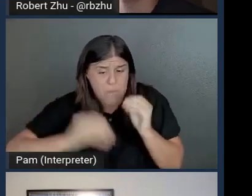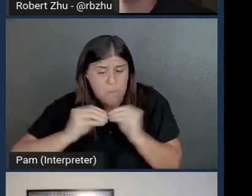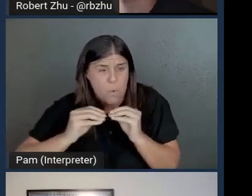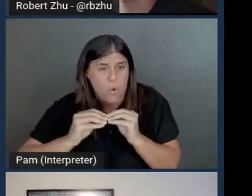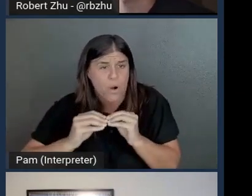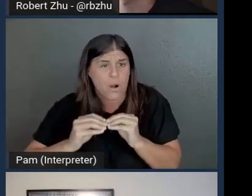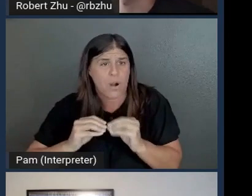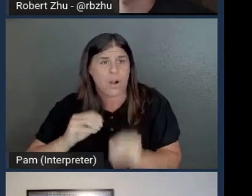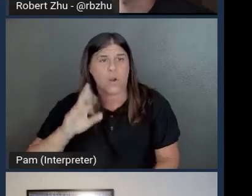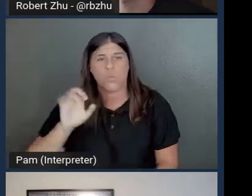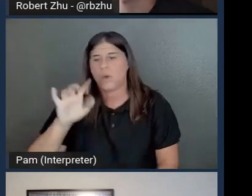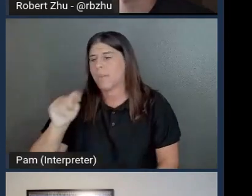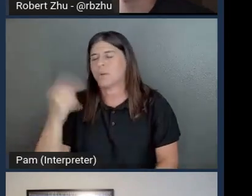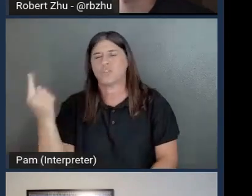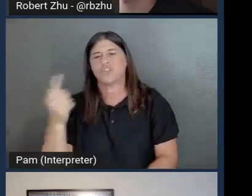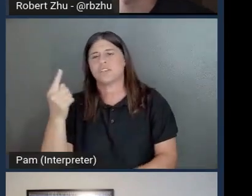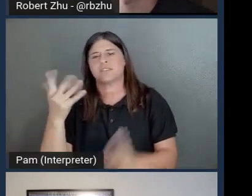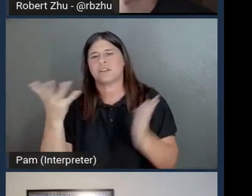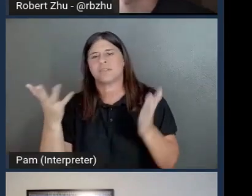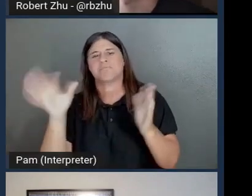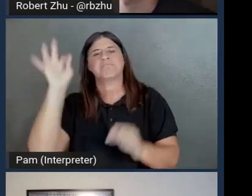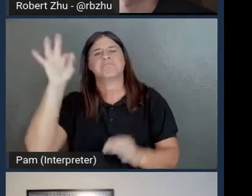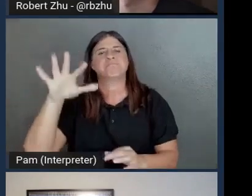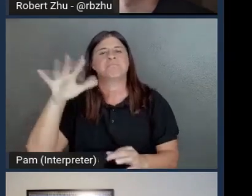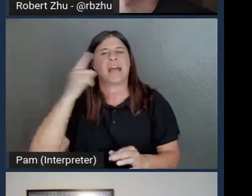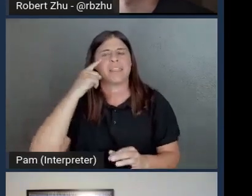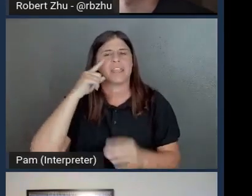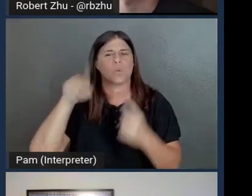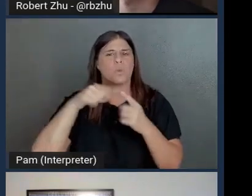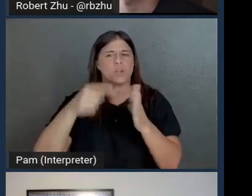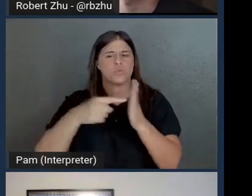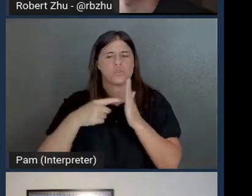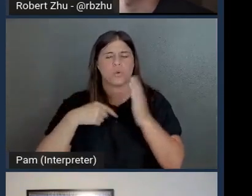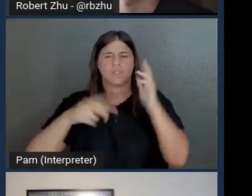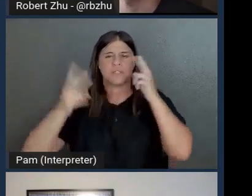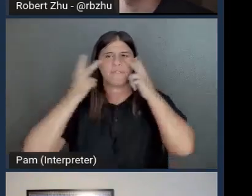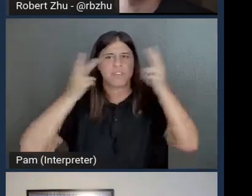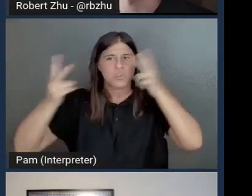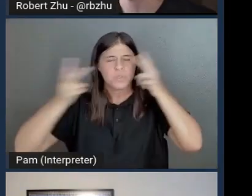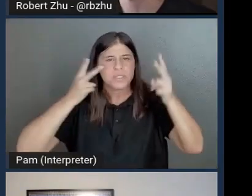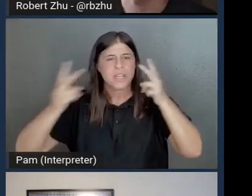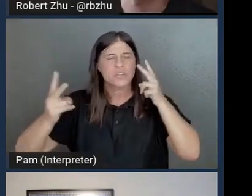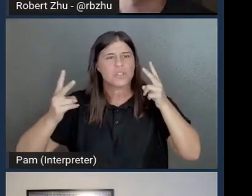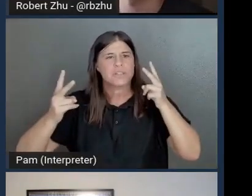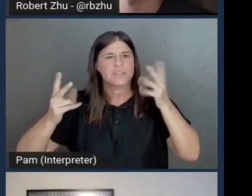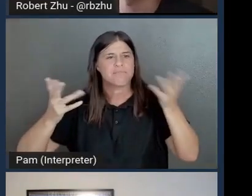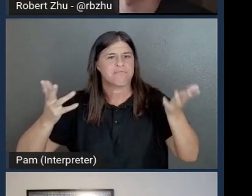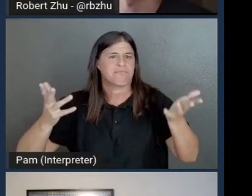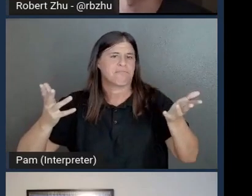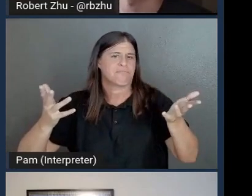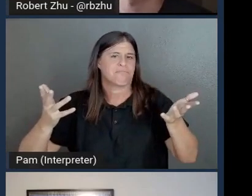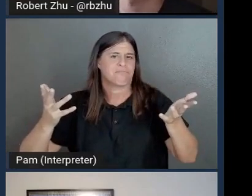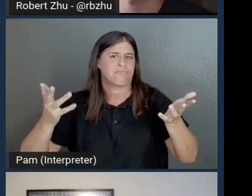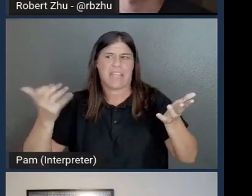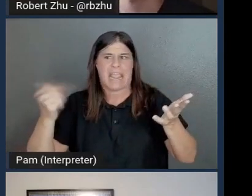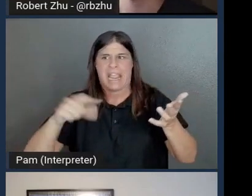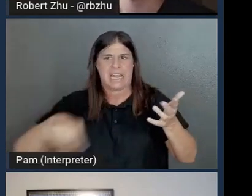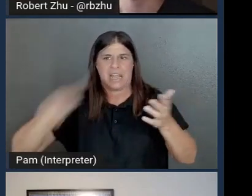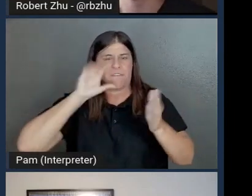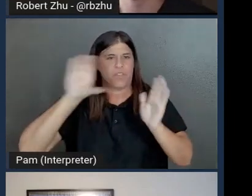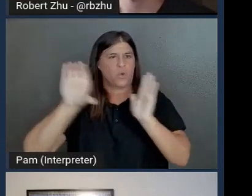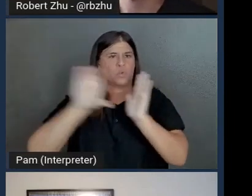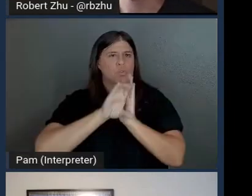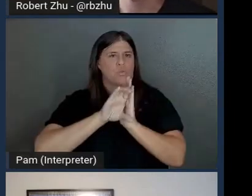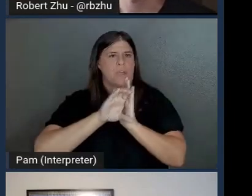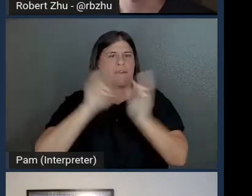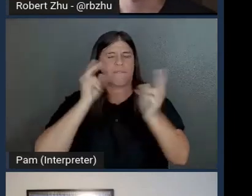an observation. I think the when you were showing us the visualizations of any one of these graph visualizations, I think this is